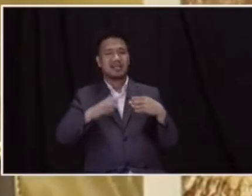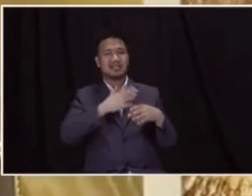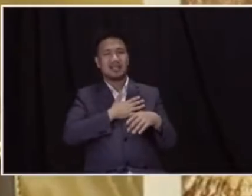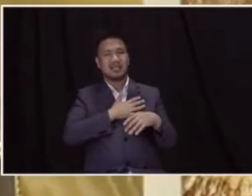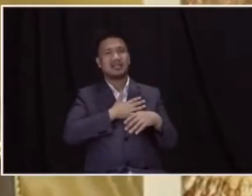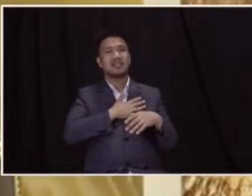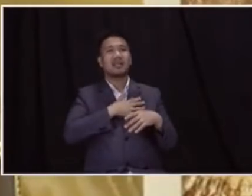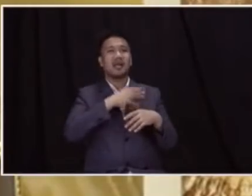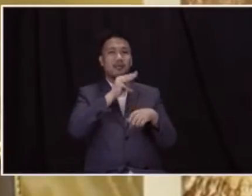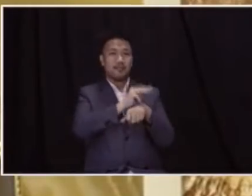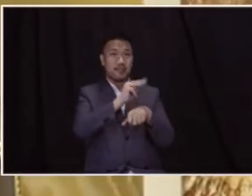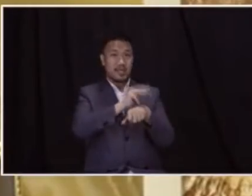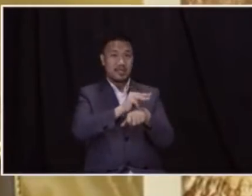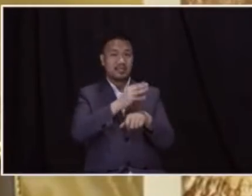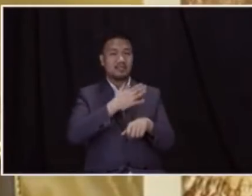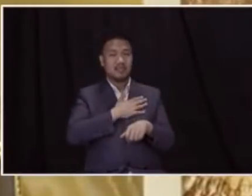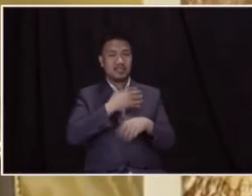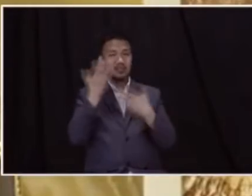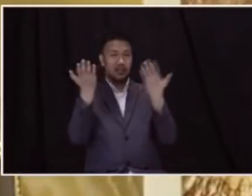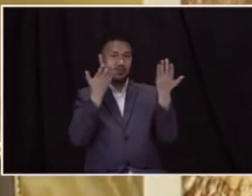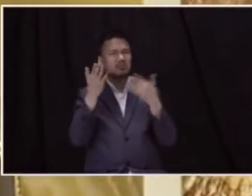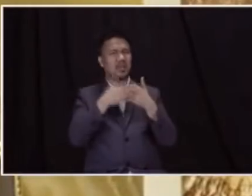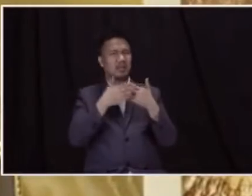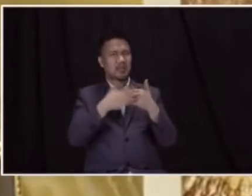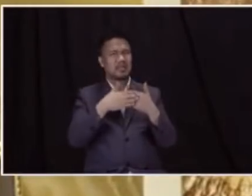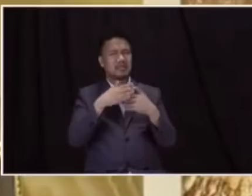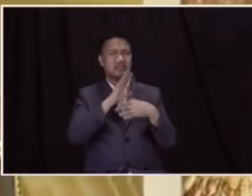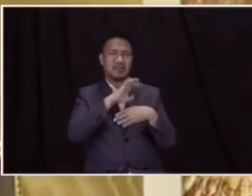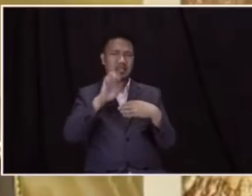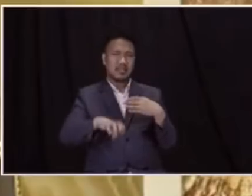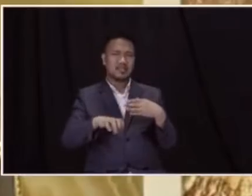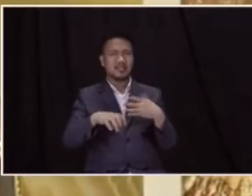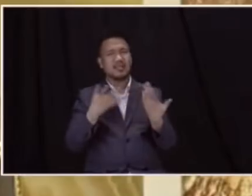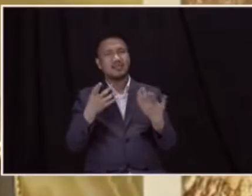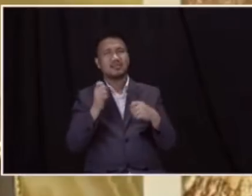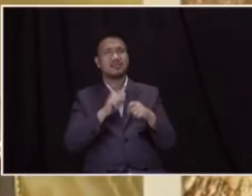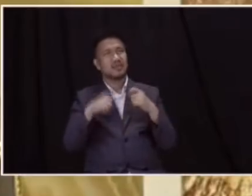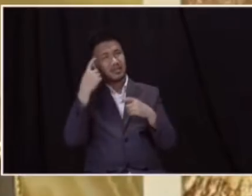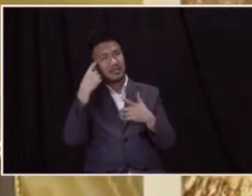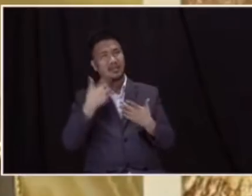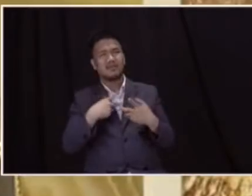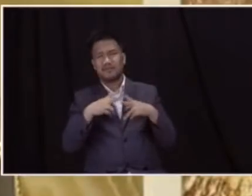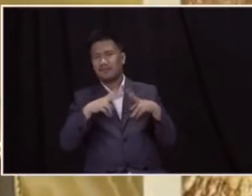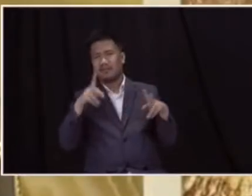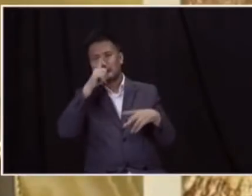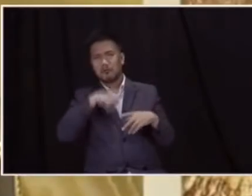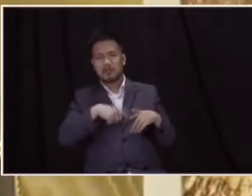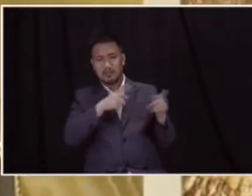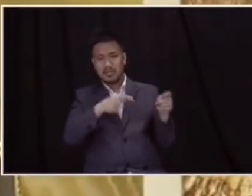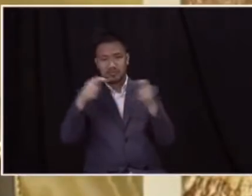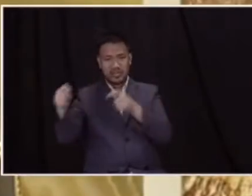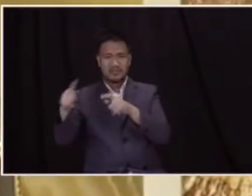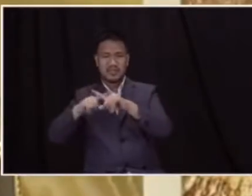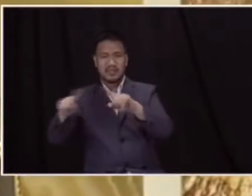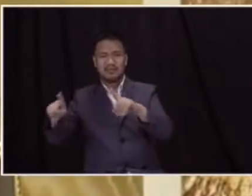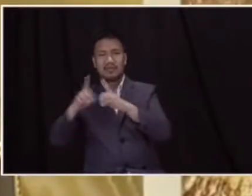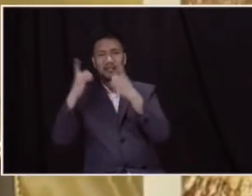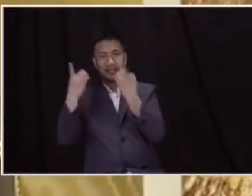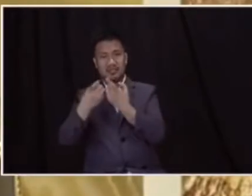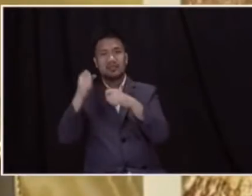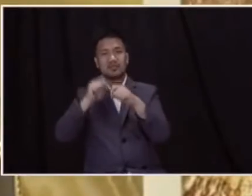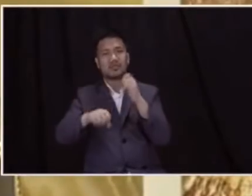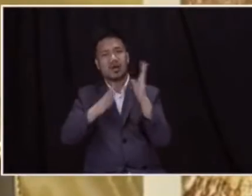was old. I was that old to be transferred to another diocese. I was hoping